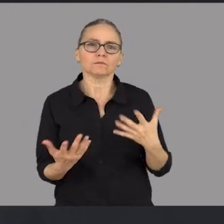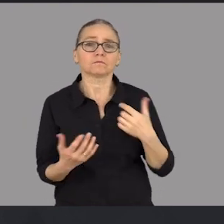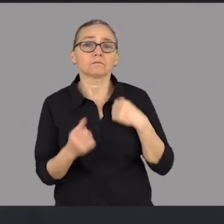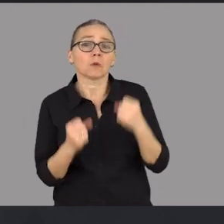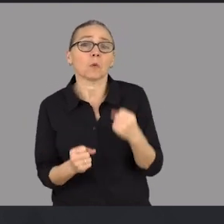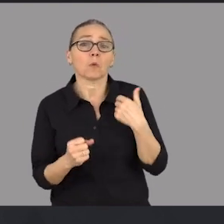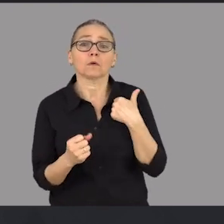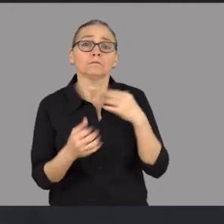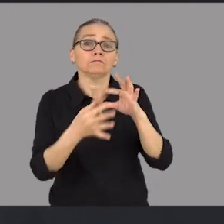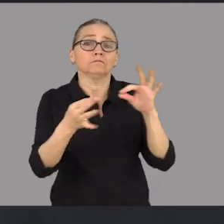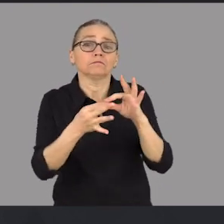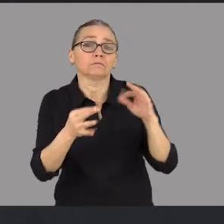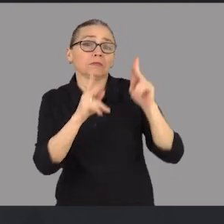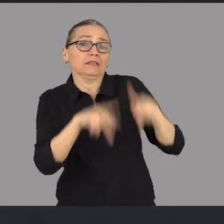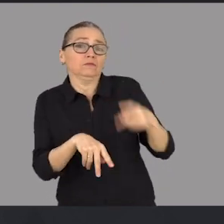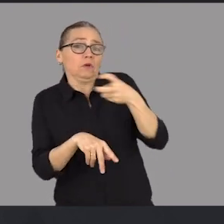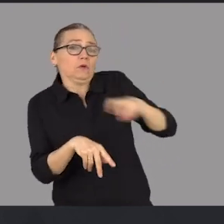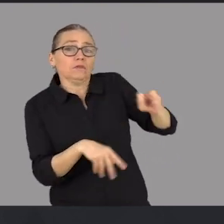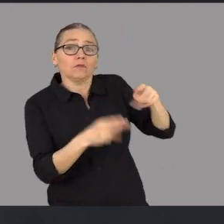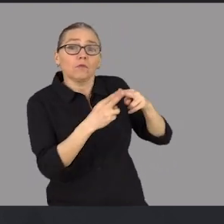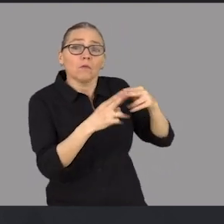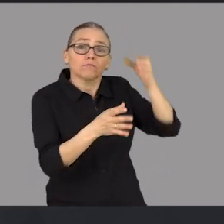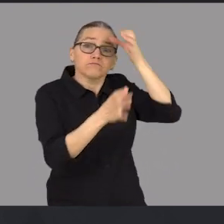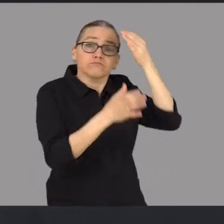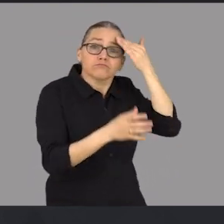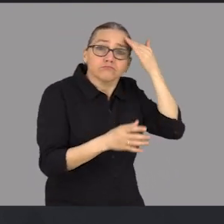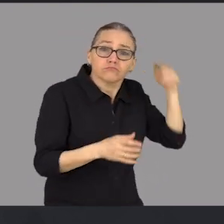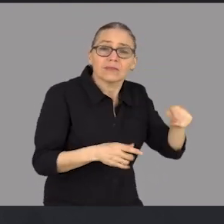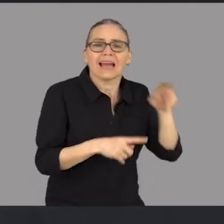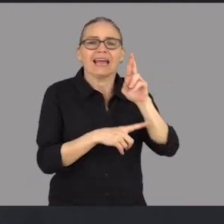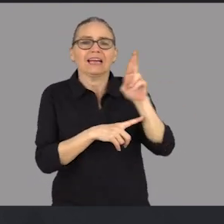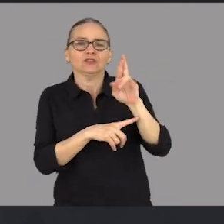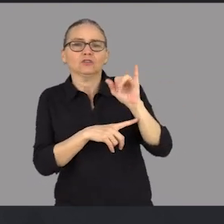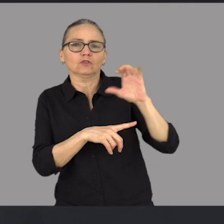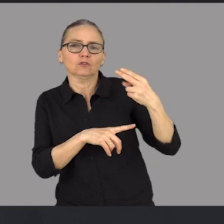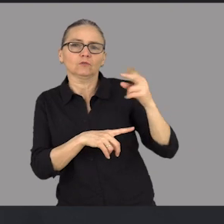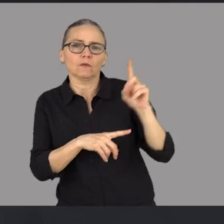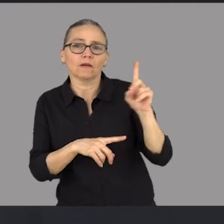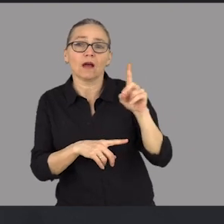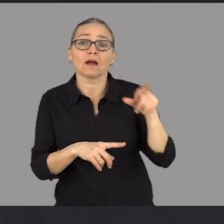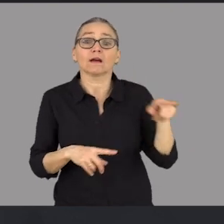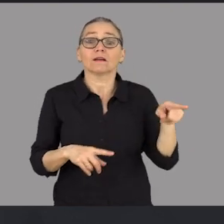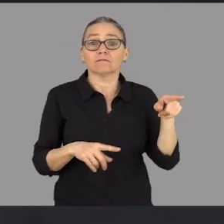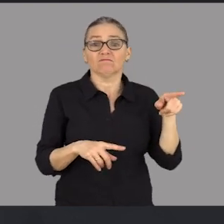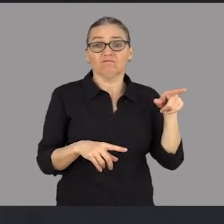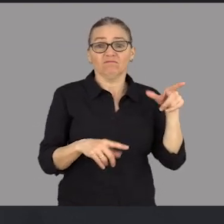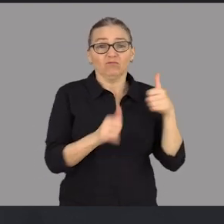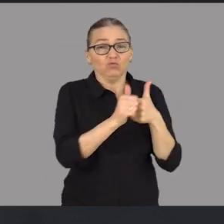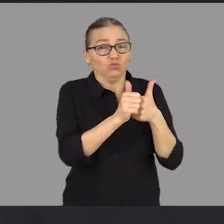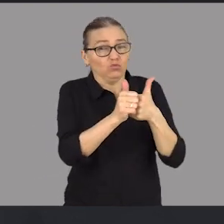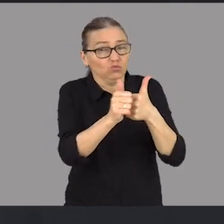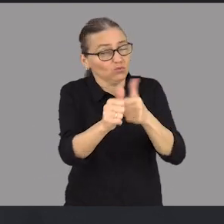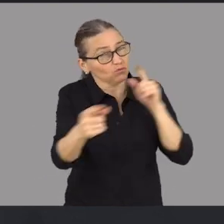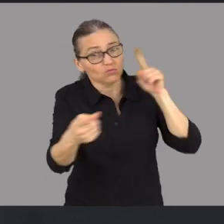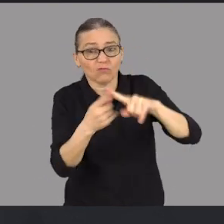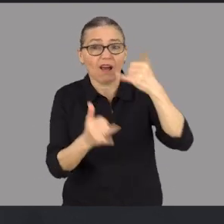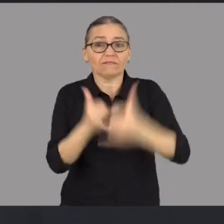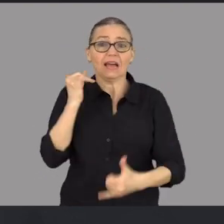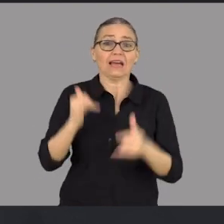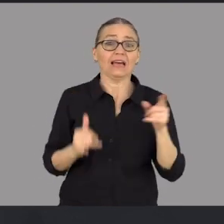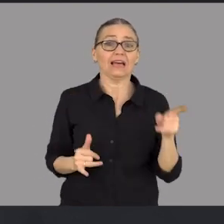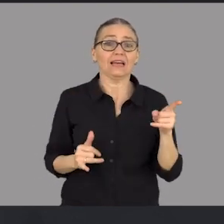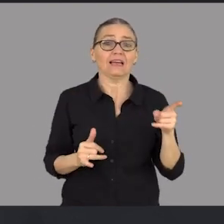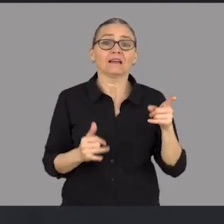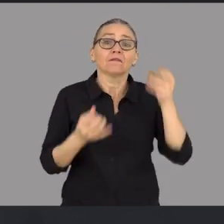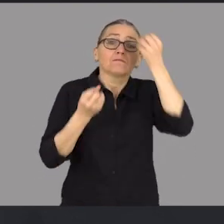a one that I'm aware of. It's an individual. His name is Rich Donovan, and he tracks to the